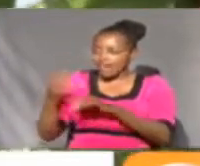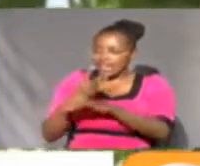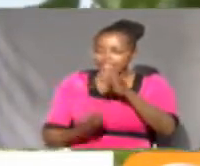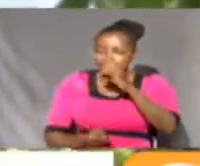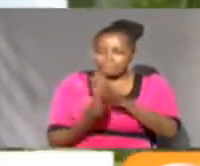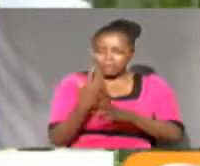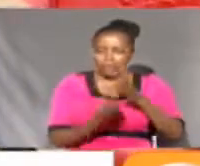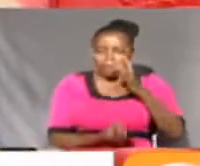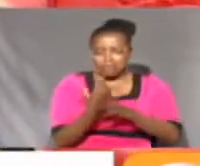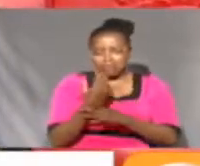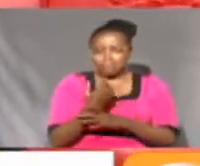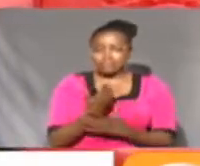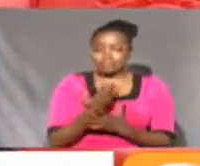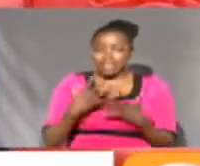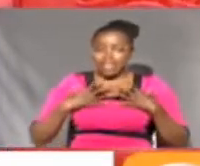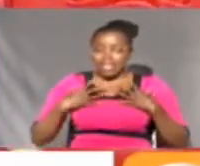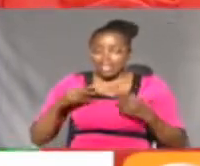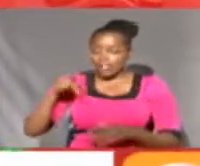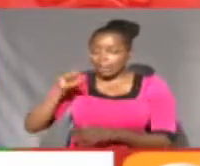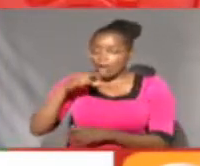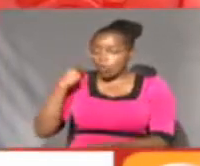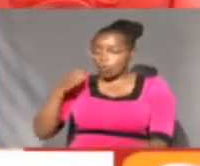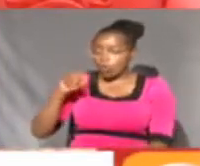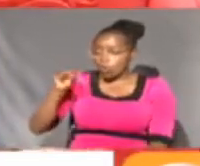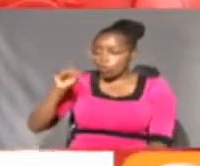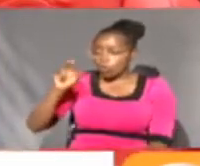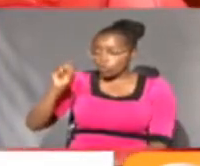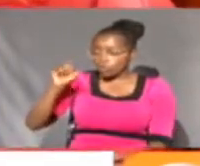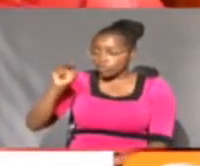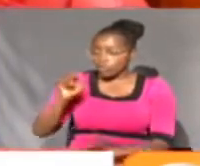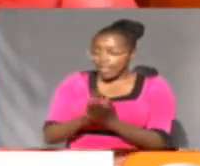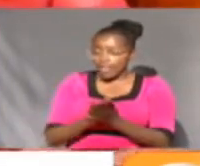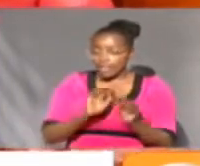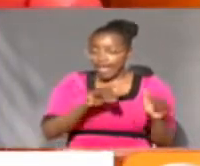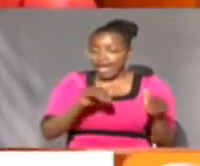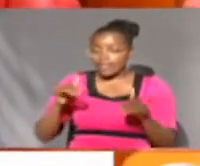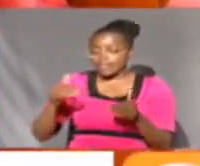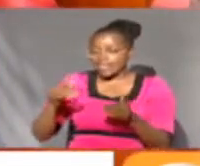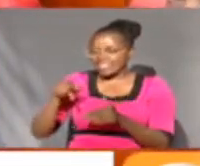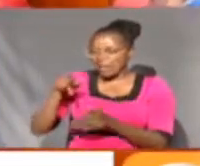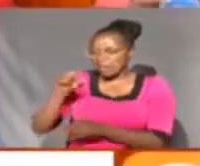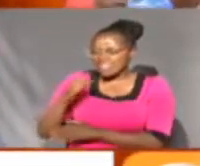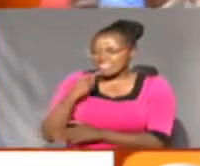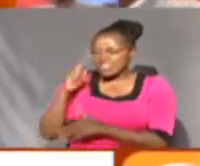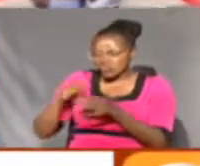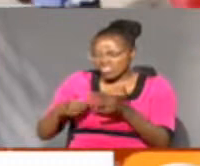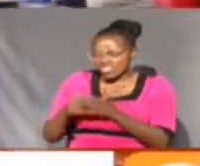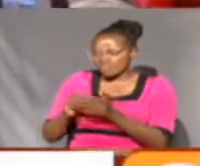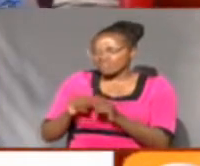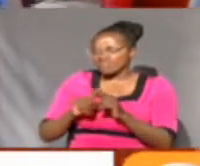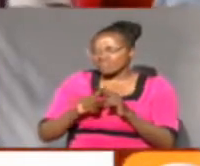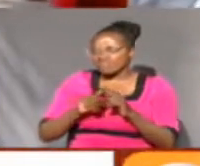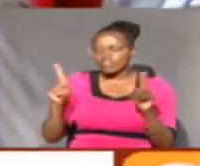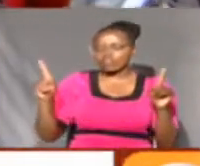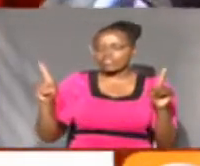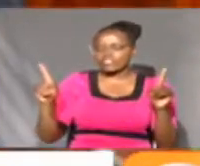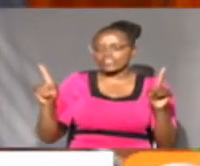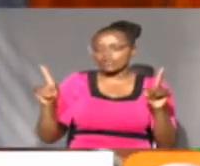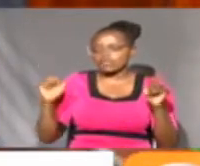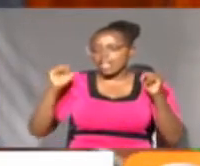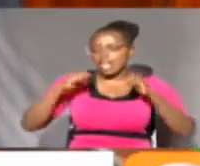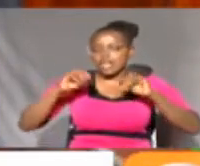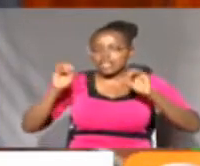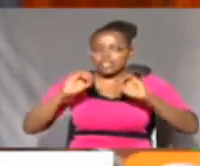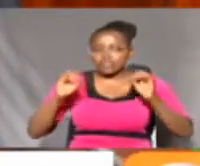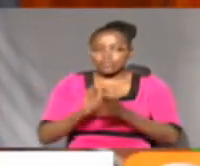cases. Health Principal Secretary Susan Mochache and her agriculture counterpart Professor Hamadi Boga differing sharply over the effects. We